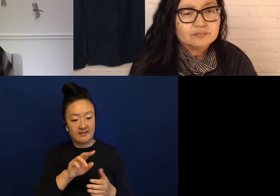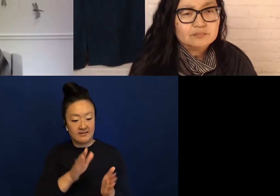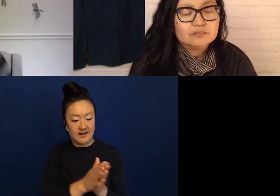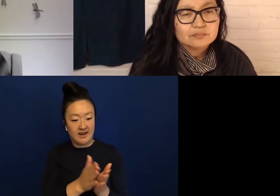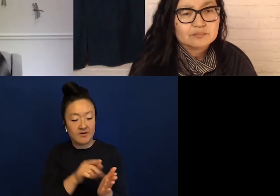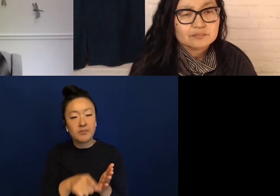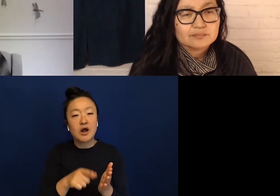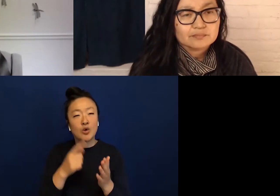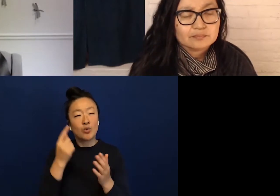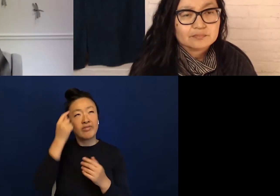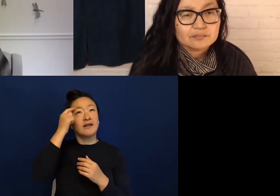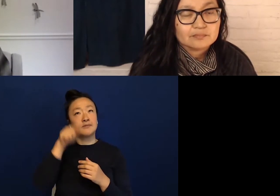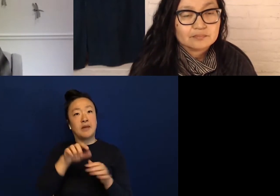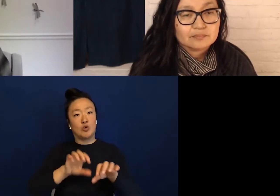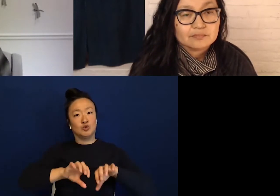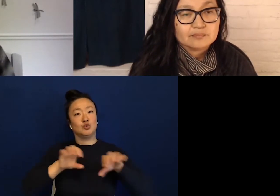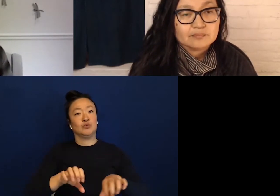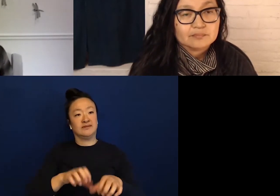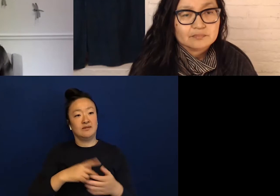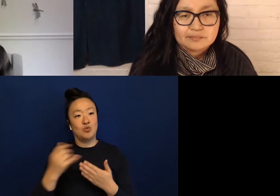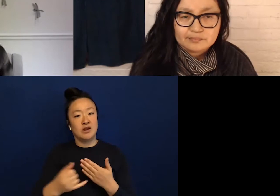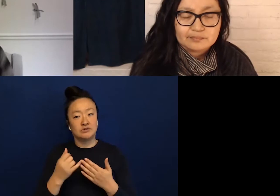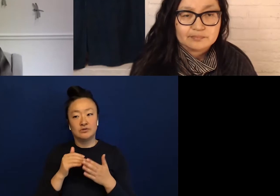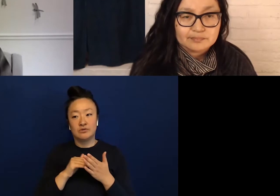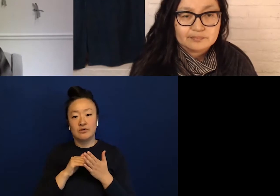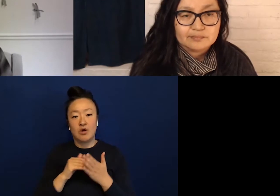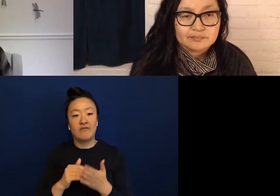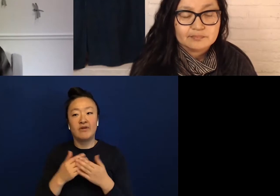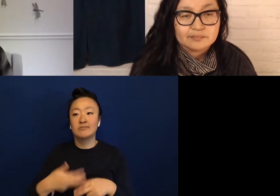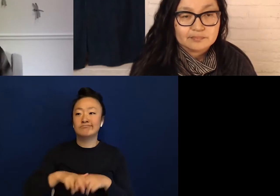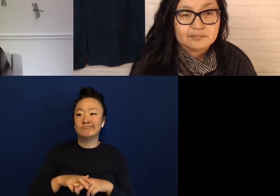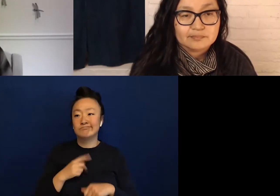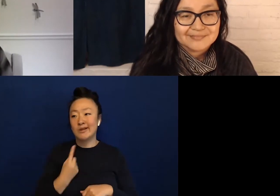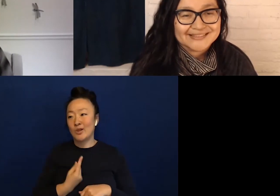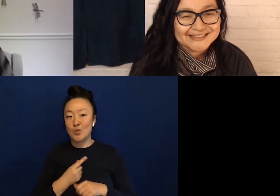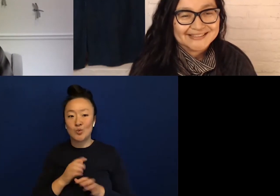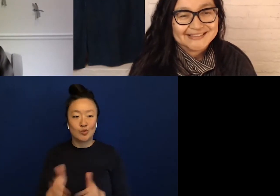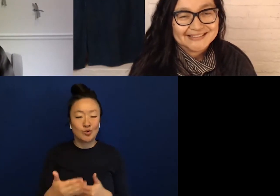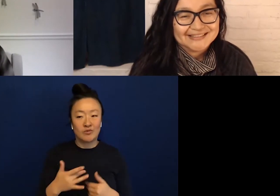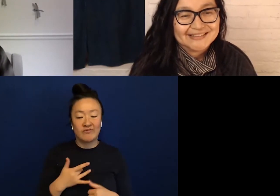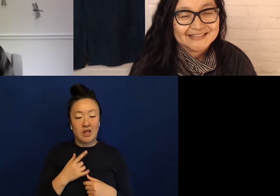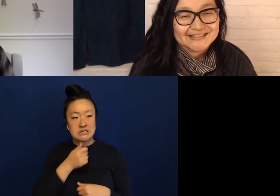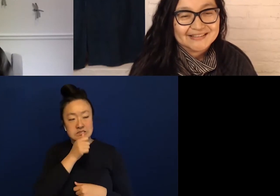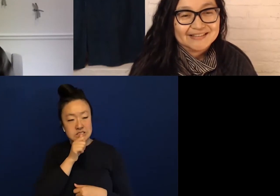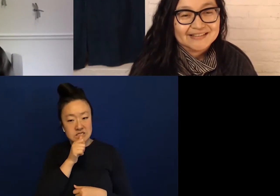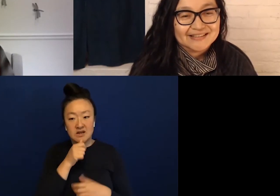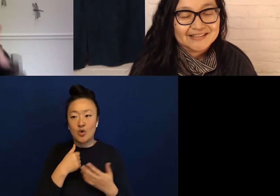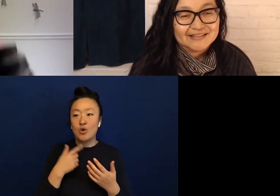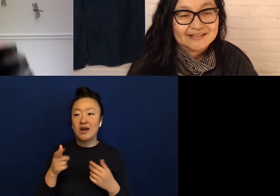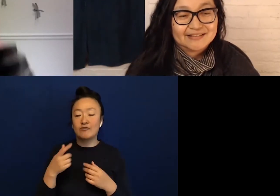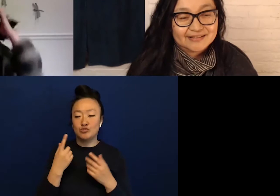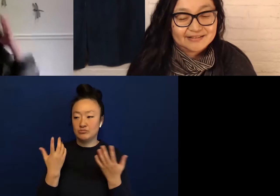the project, so often you're just sitting alone in a room, it's very painful, you know, or you have to be away from your